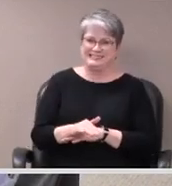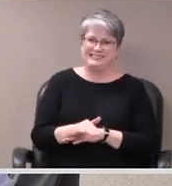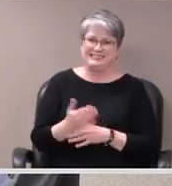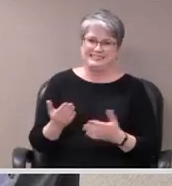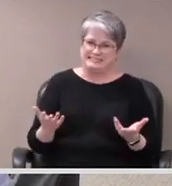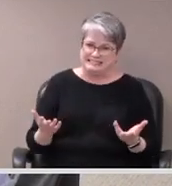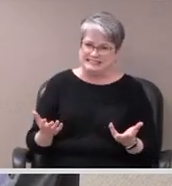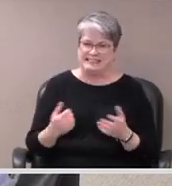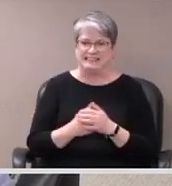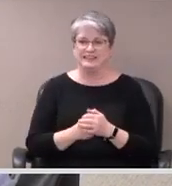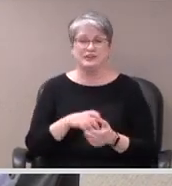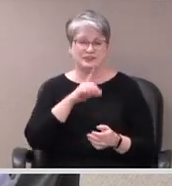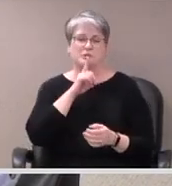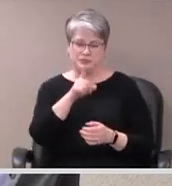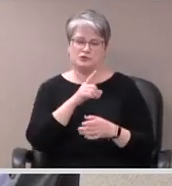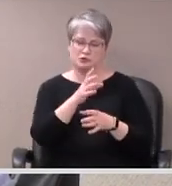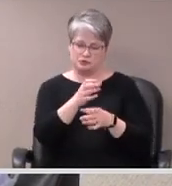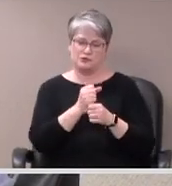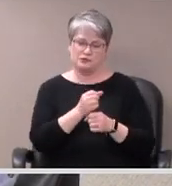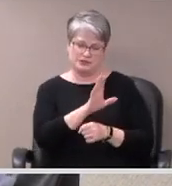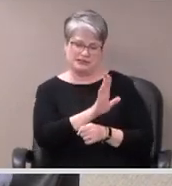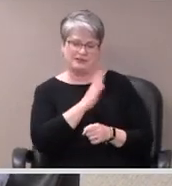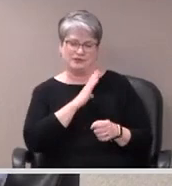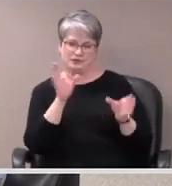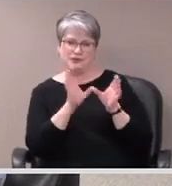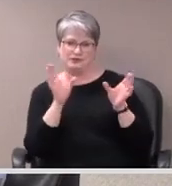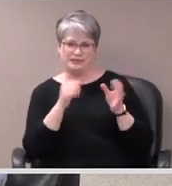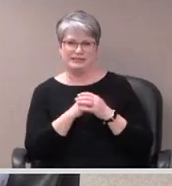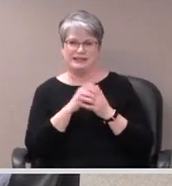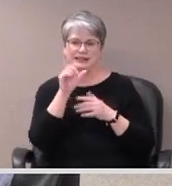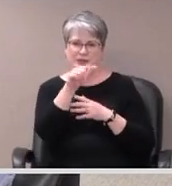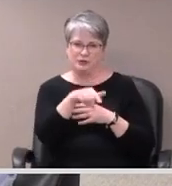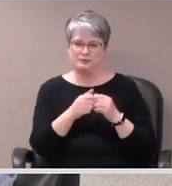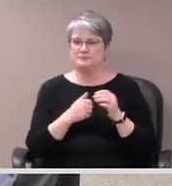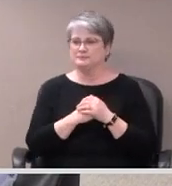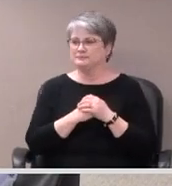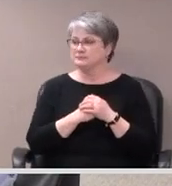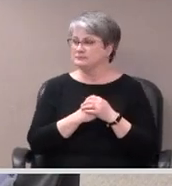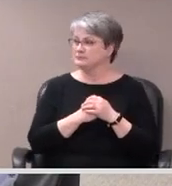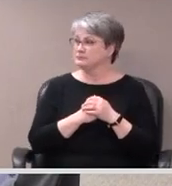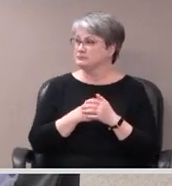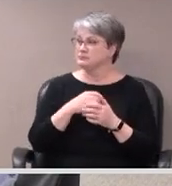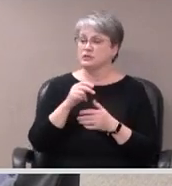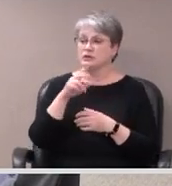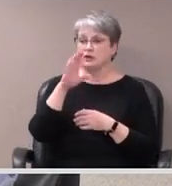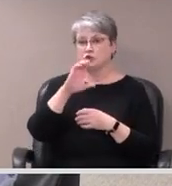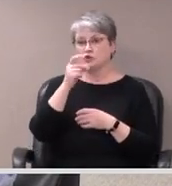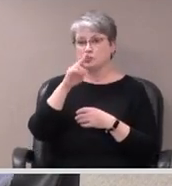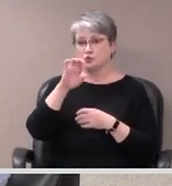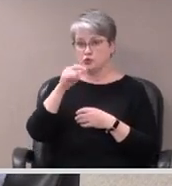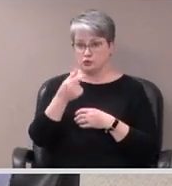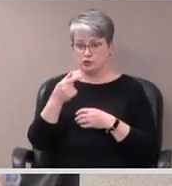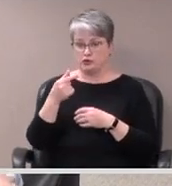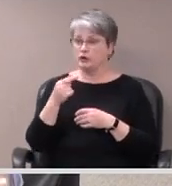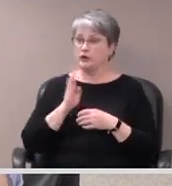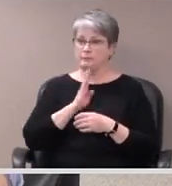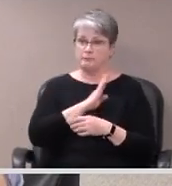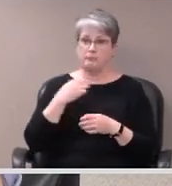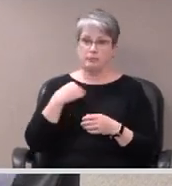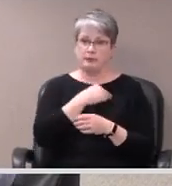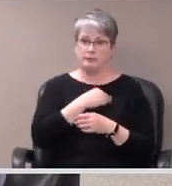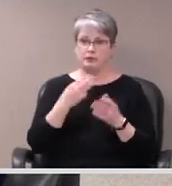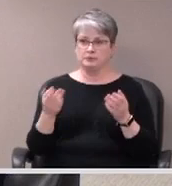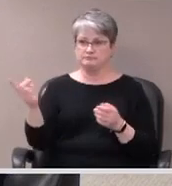So we will make sure that she receives her certificate. Board Member James Craig, if you can join us up